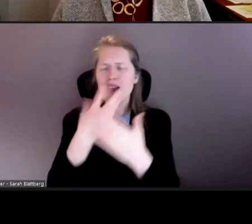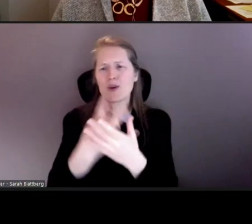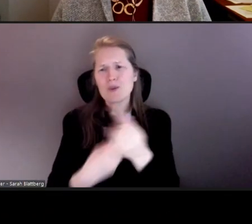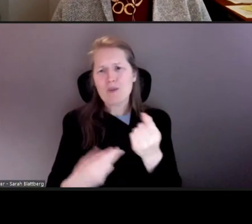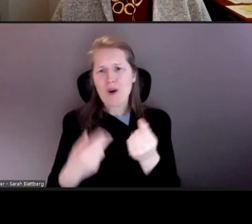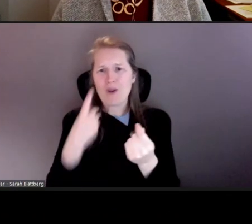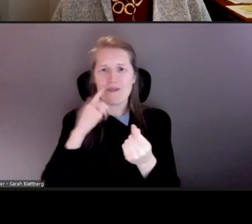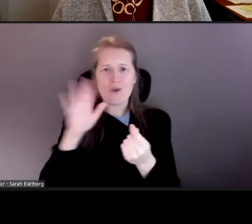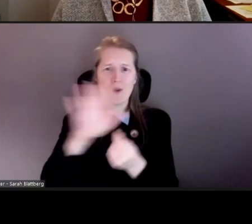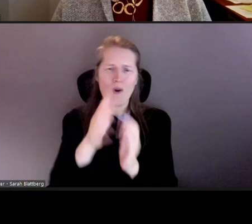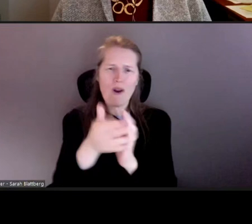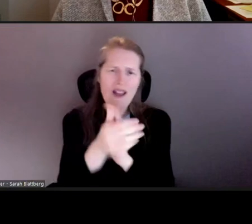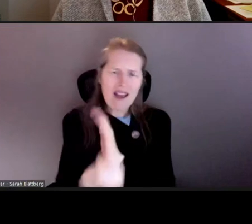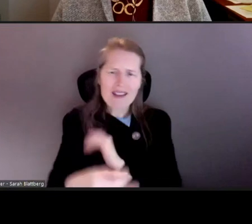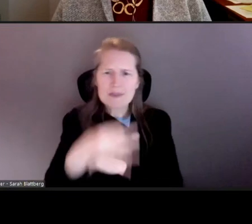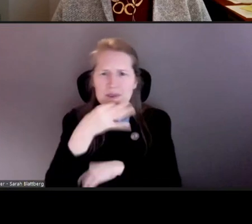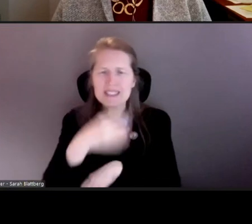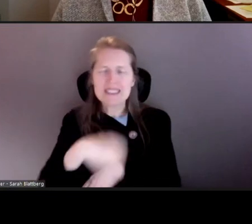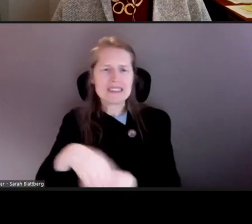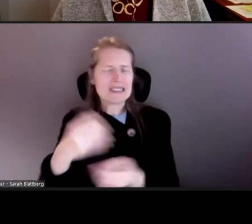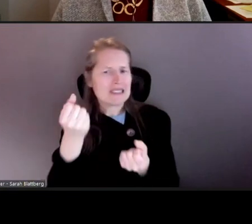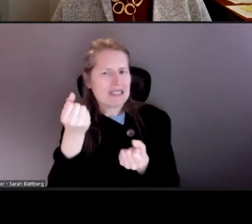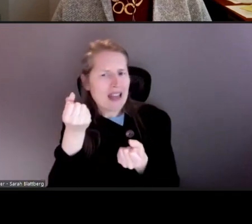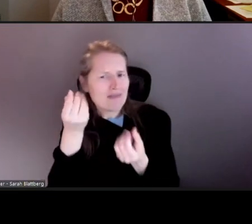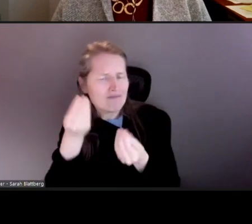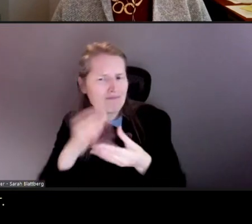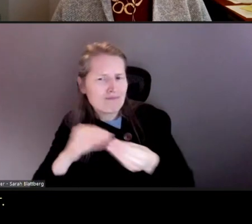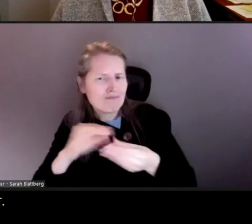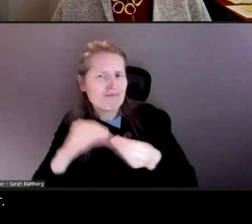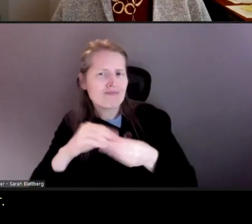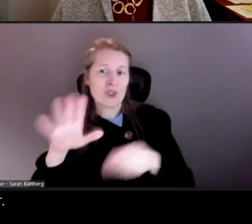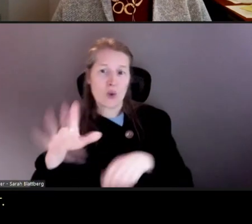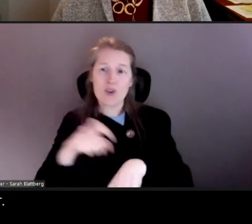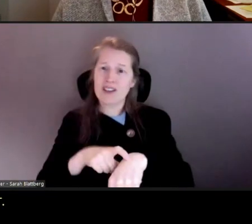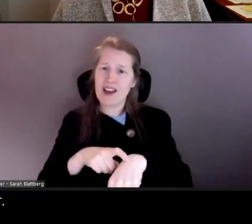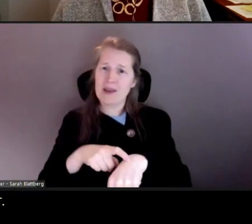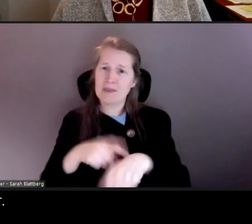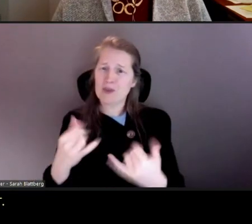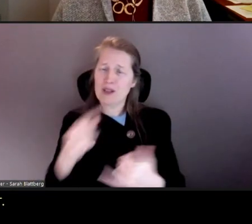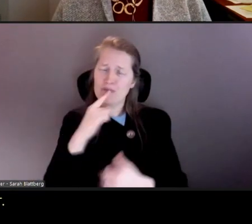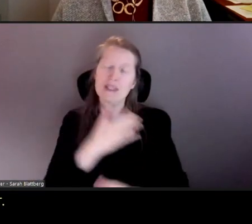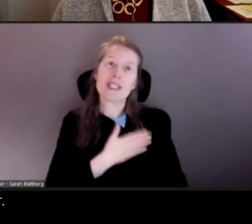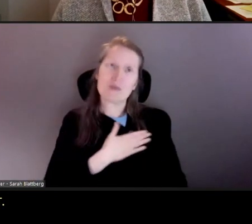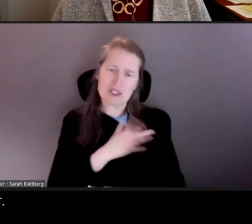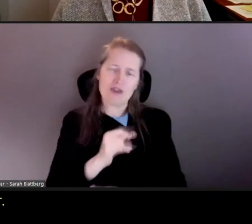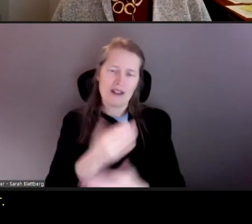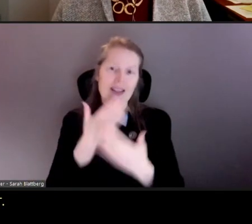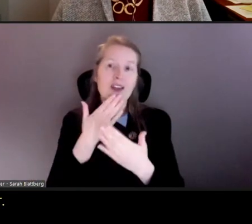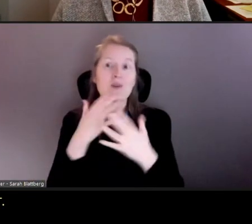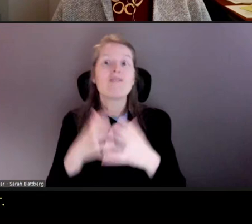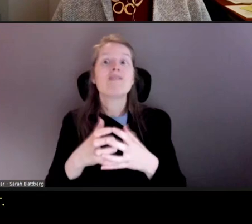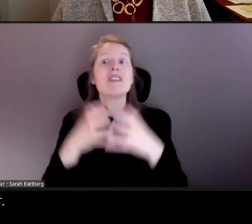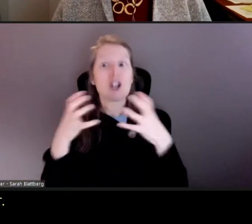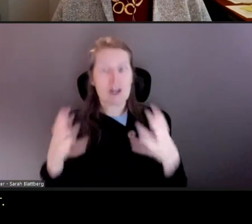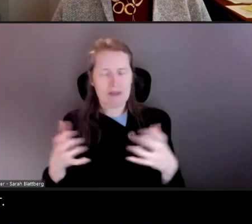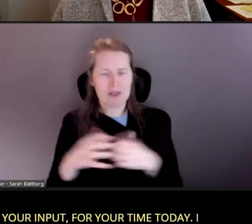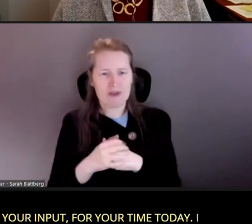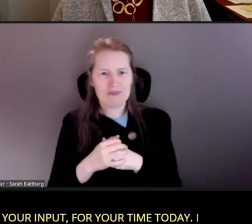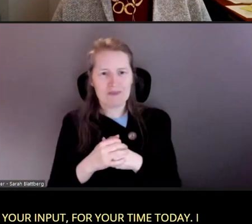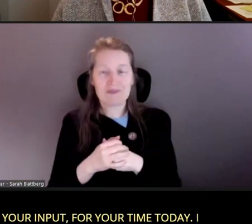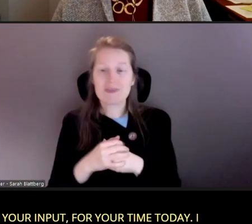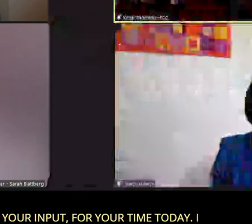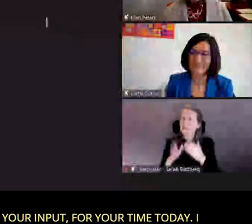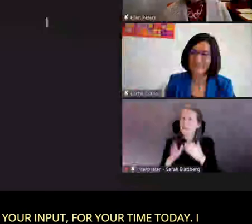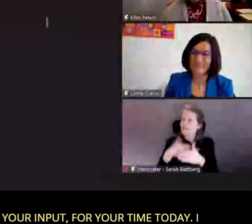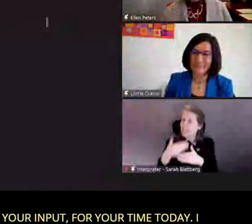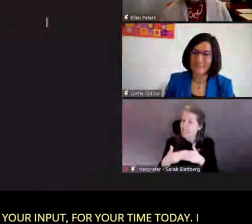for your input, for your time today. I truly appreciate it. Thank you very much. And next, we have a